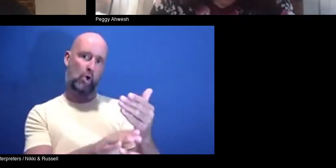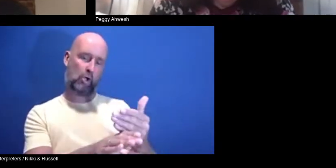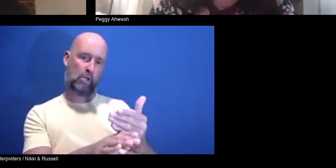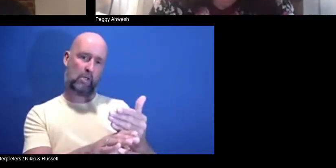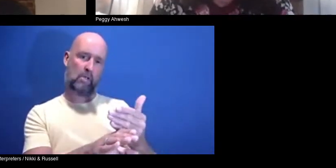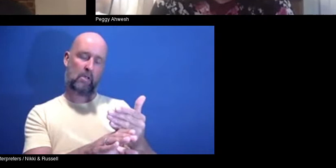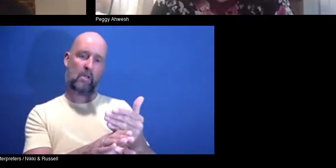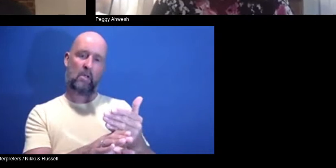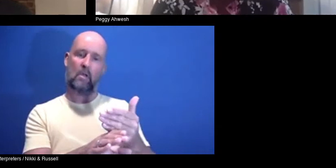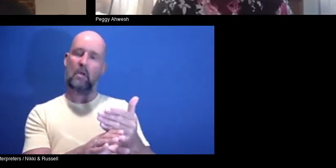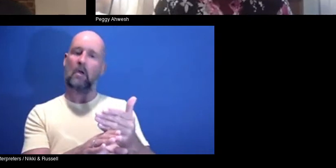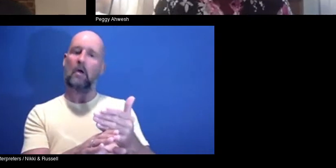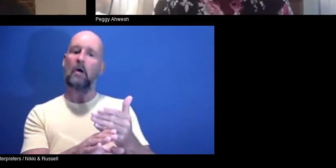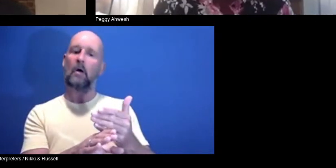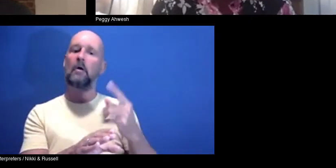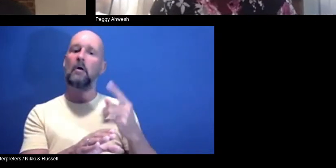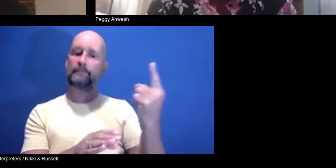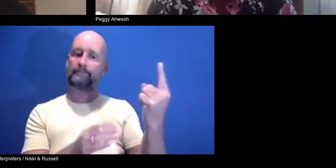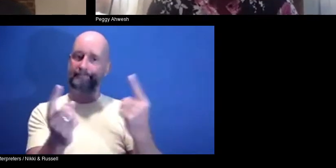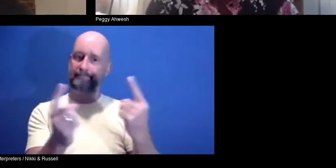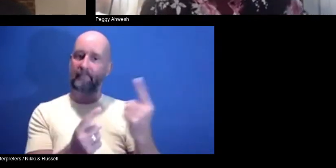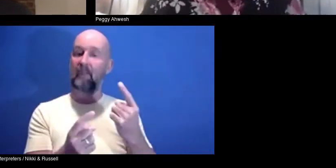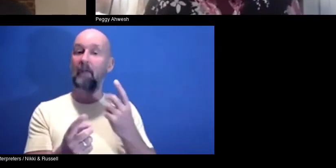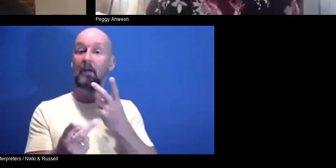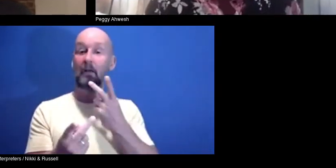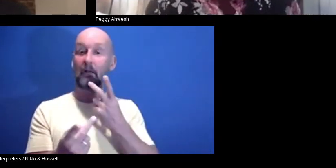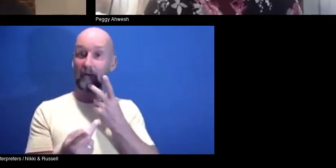have a number of people in song